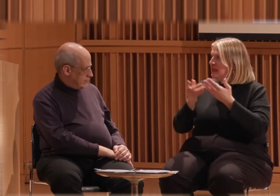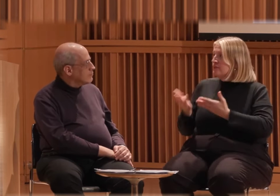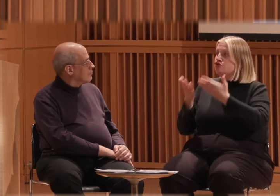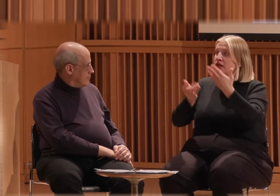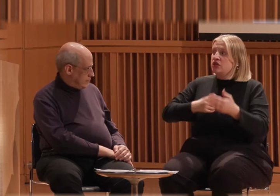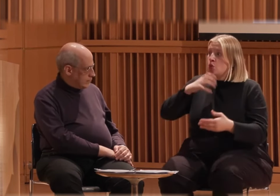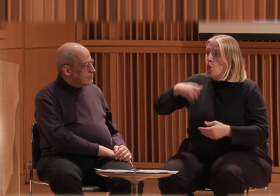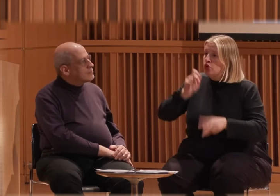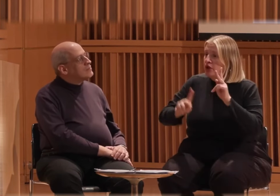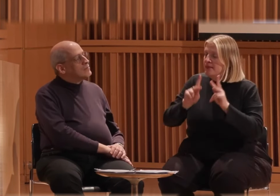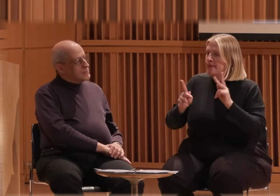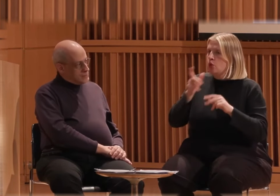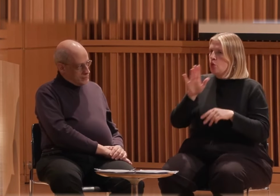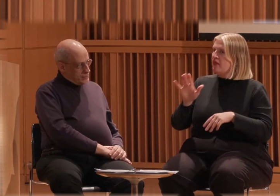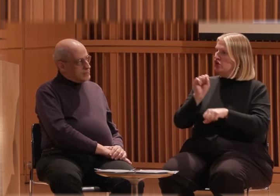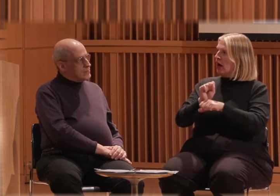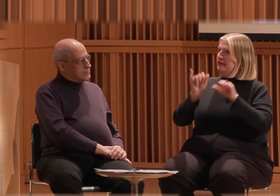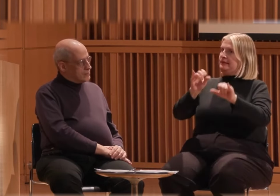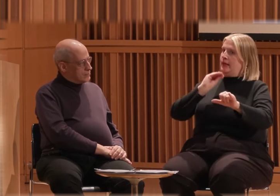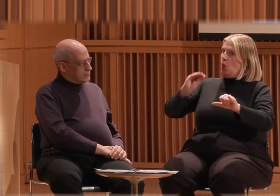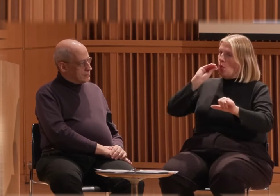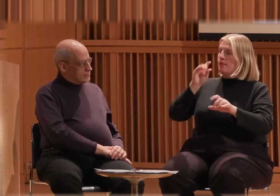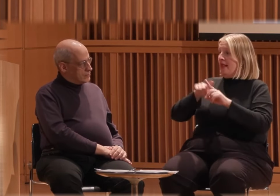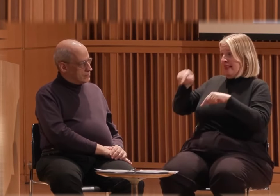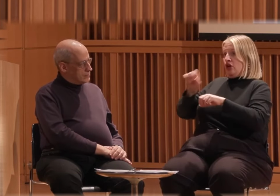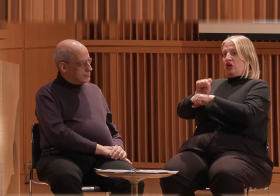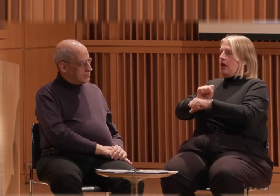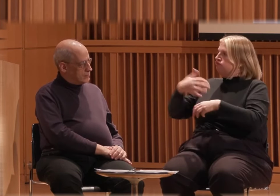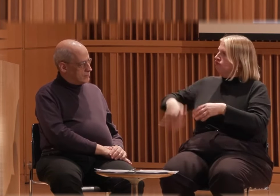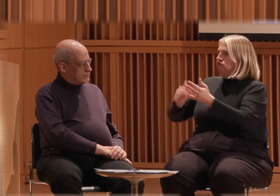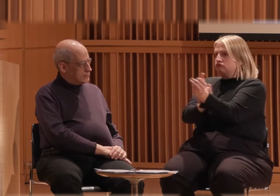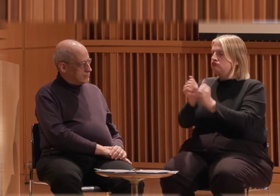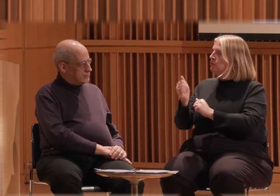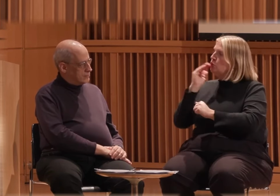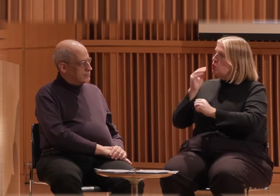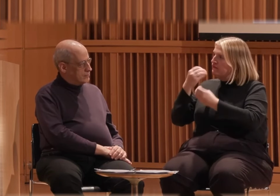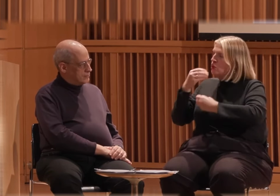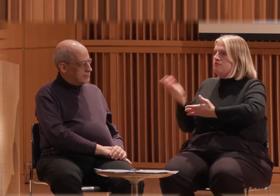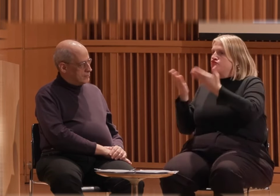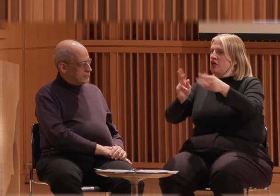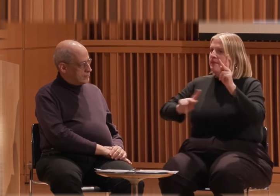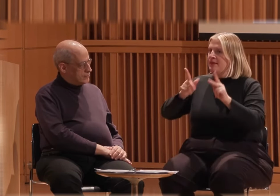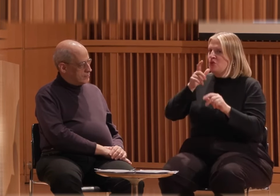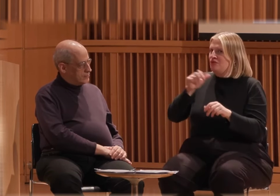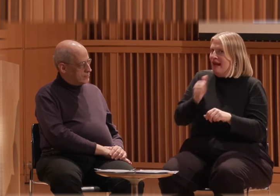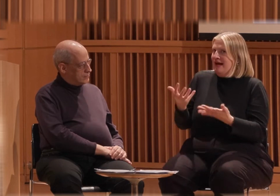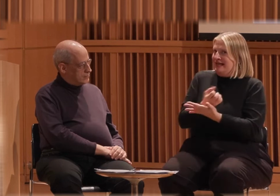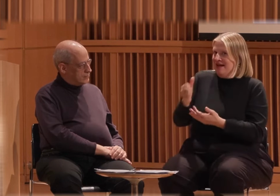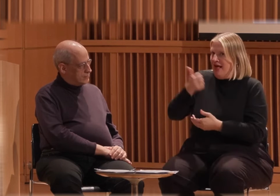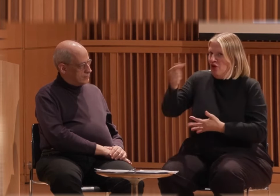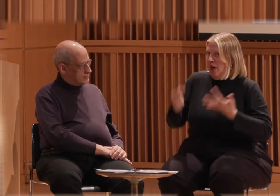folks who took their jobs seriously because they knew that they were getting food to folks who wouldn't be able to get it otherwise, et